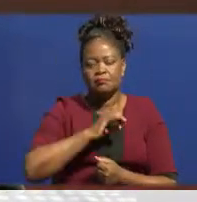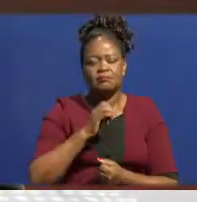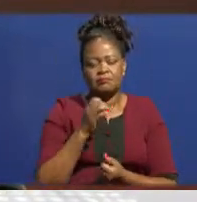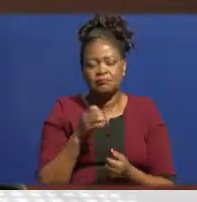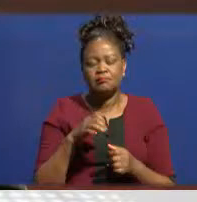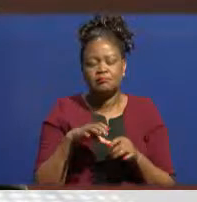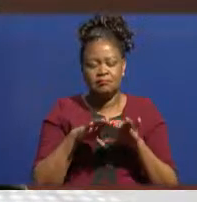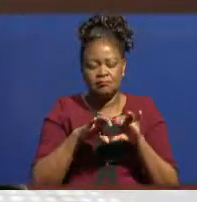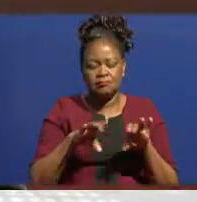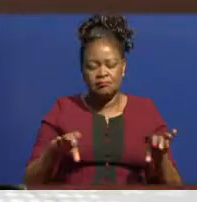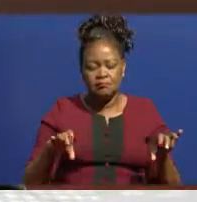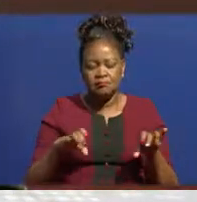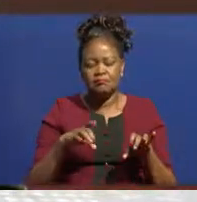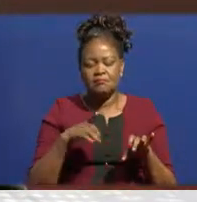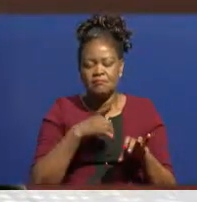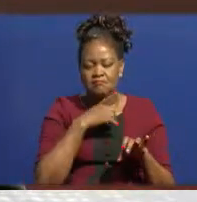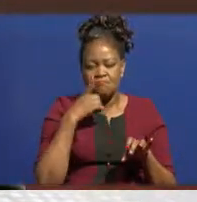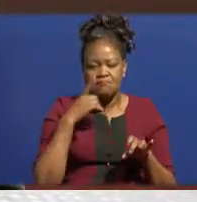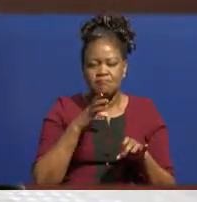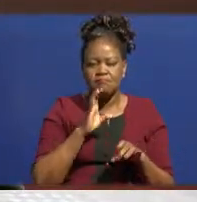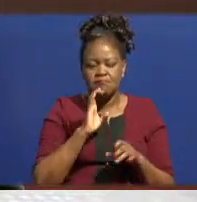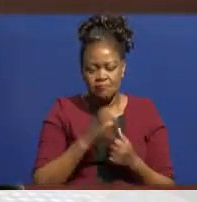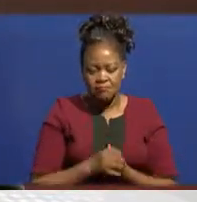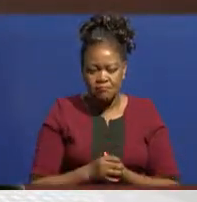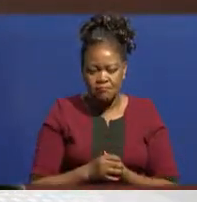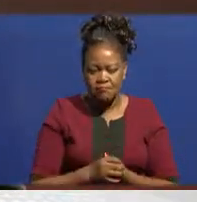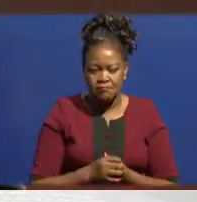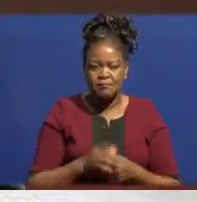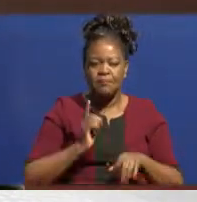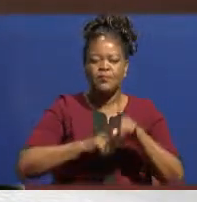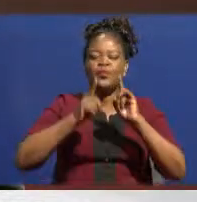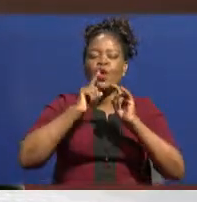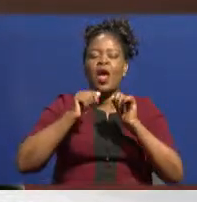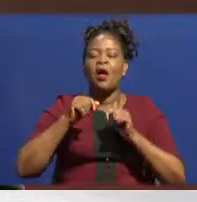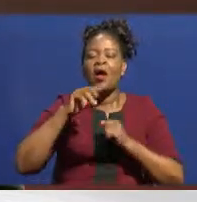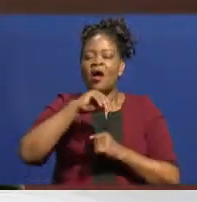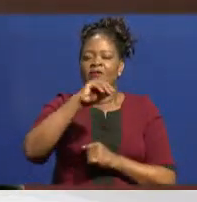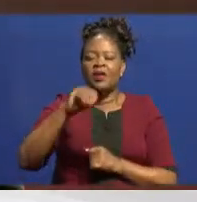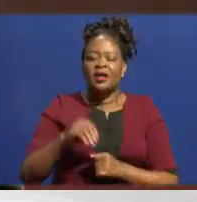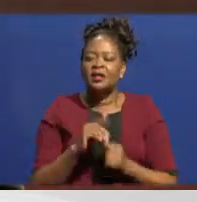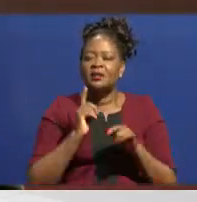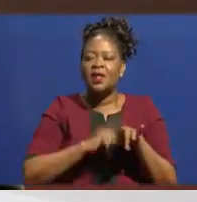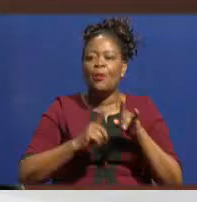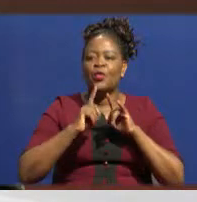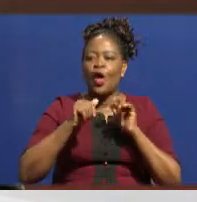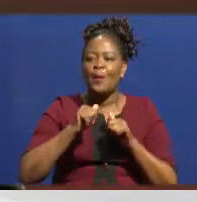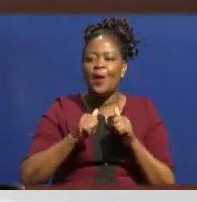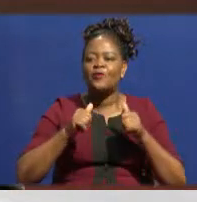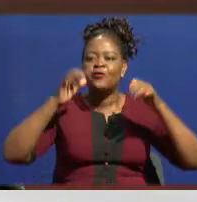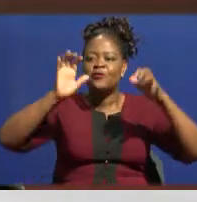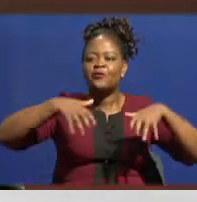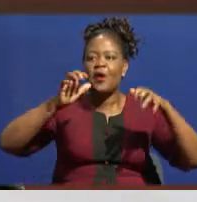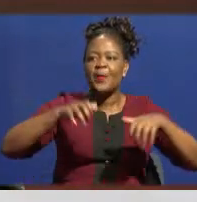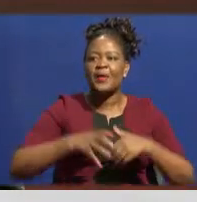drainages. Mm-hmm. But when we come to the issues of fertilizers, mm-hmm. when we come to the issues of